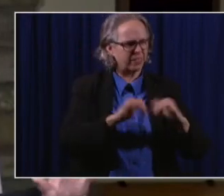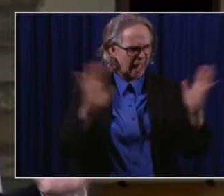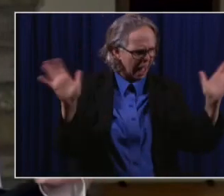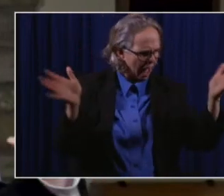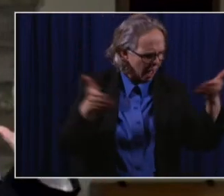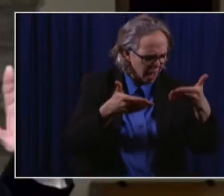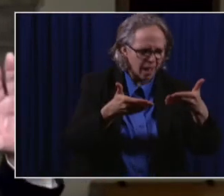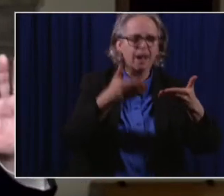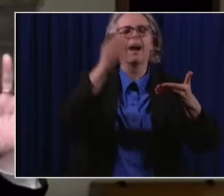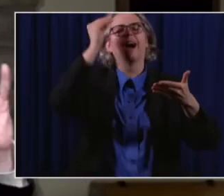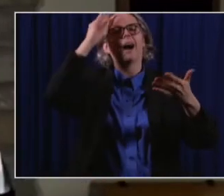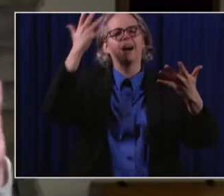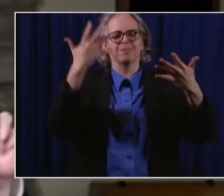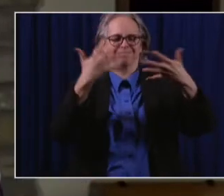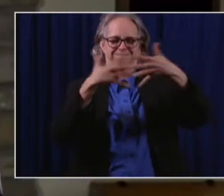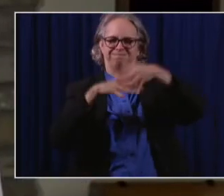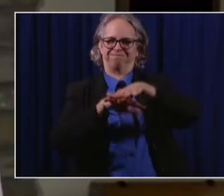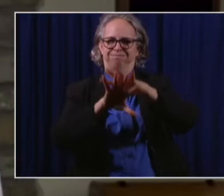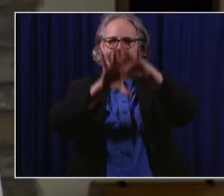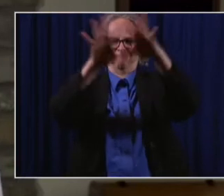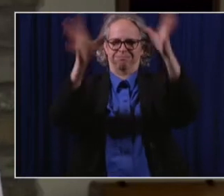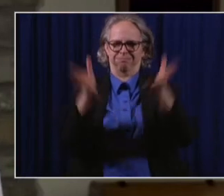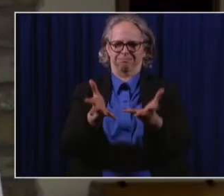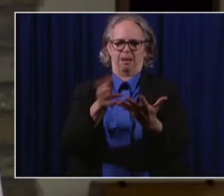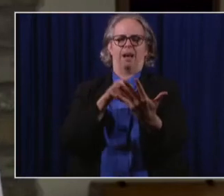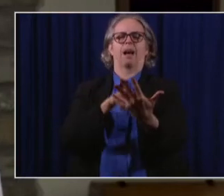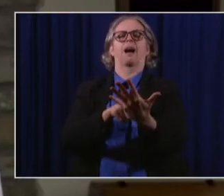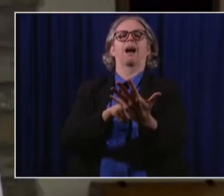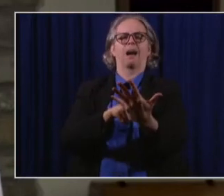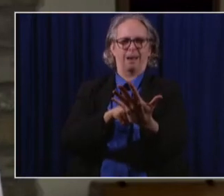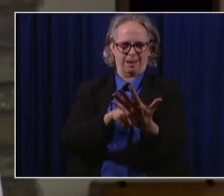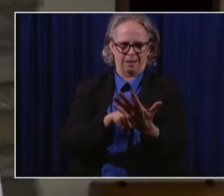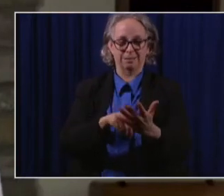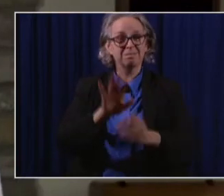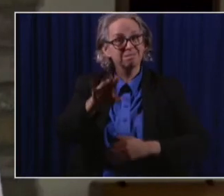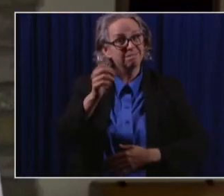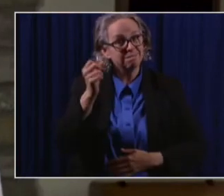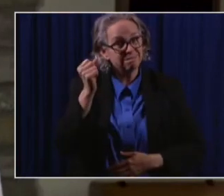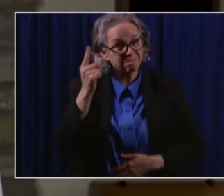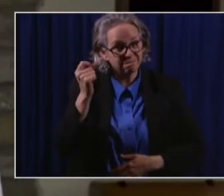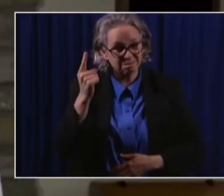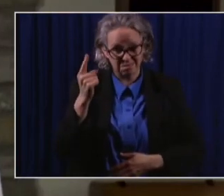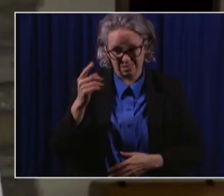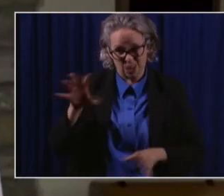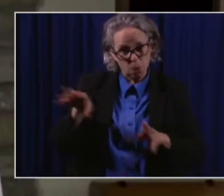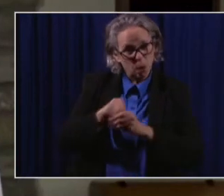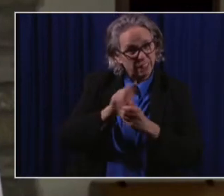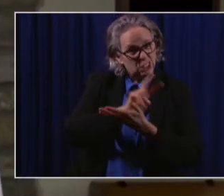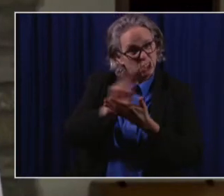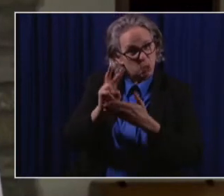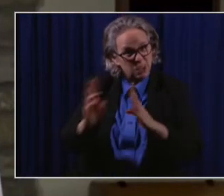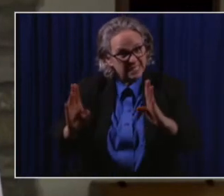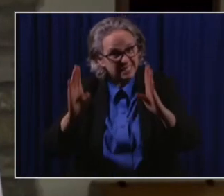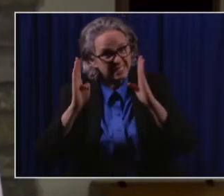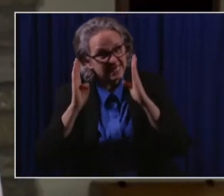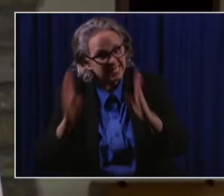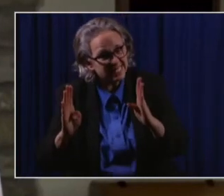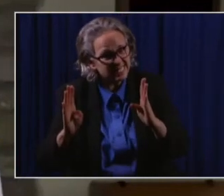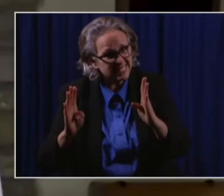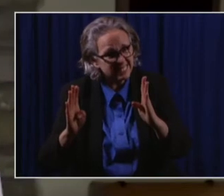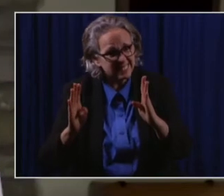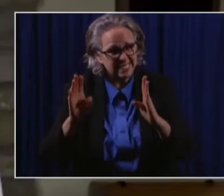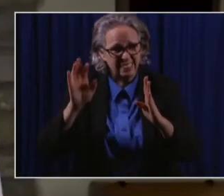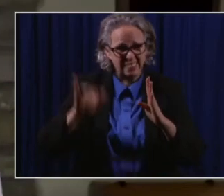happened three months ago. It's what's happened in the last 2 weeks. And so we can think of this like the temperature for the day. It's your